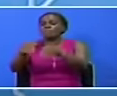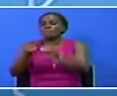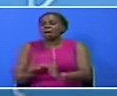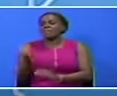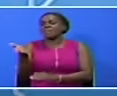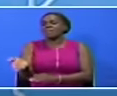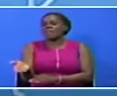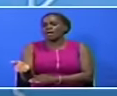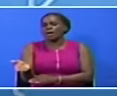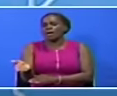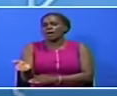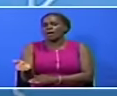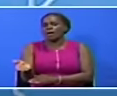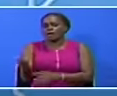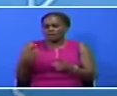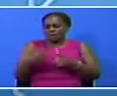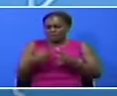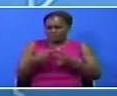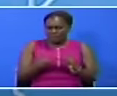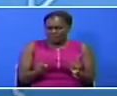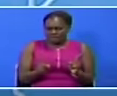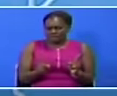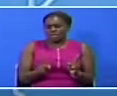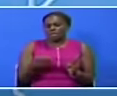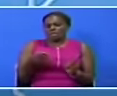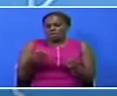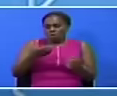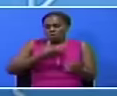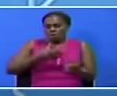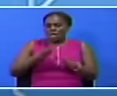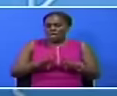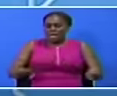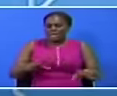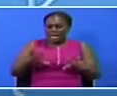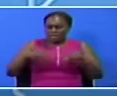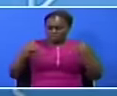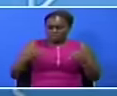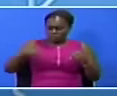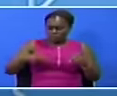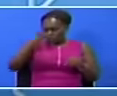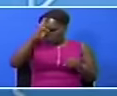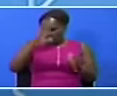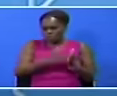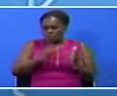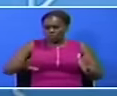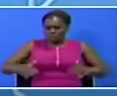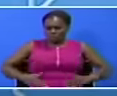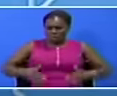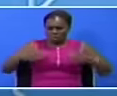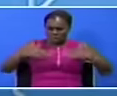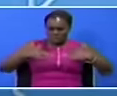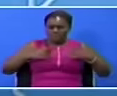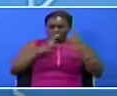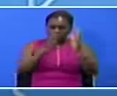land he sold. The buyer, however, was having none of it and turned up today with police to exhume the body. Rashid Ronald has the